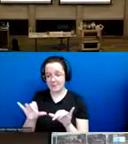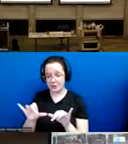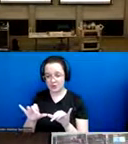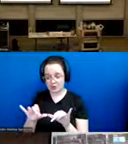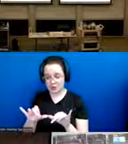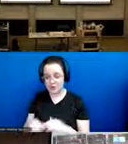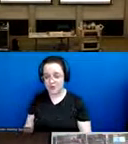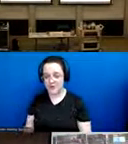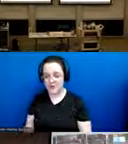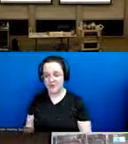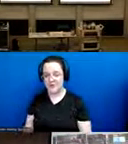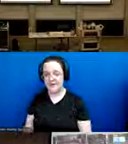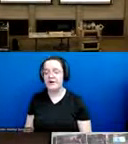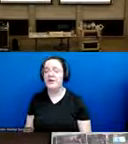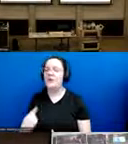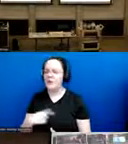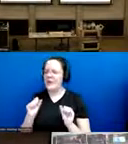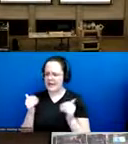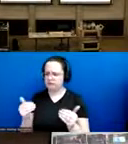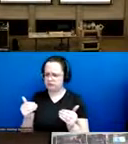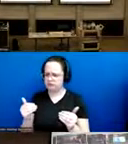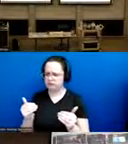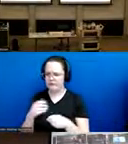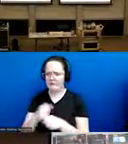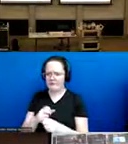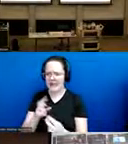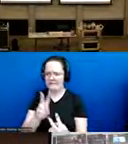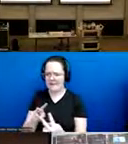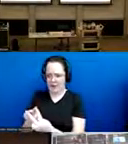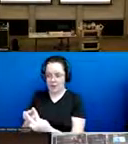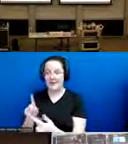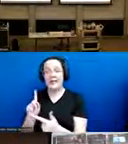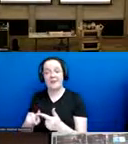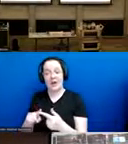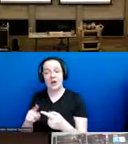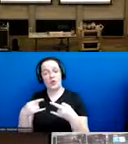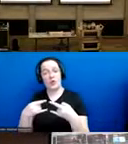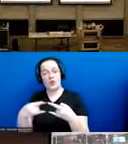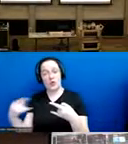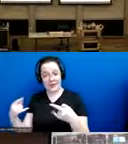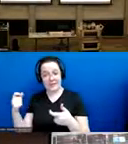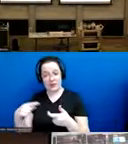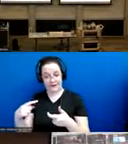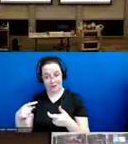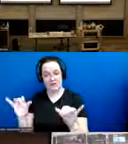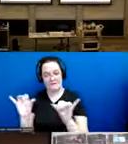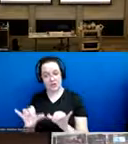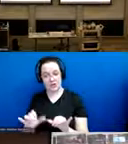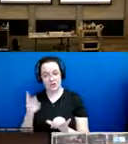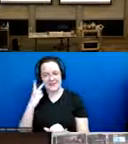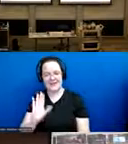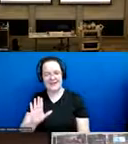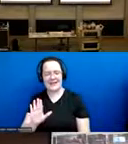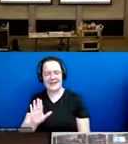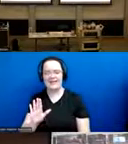can effectively produce pairs. And then by measuring the correlation functions, we do see the line width of those pairs to be what you